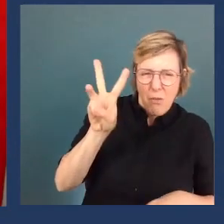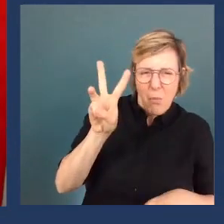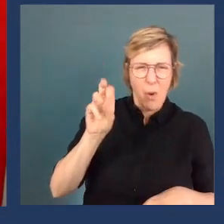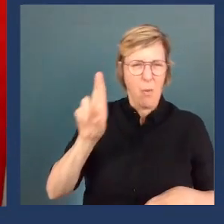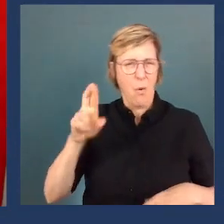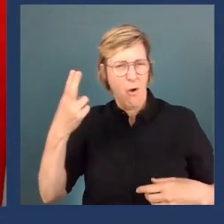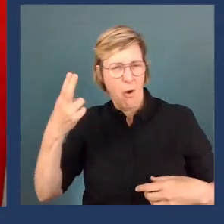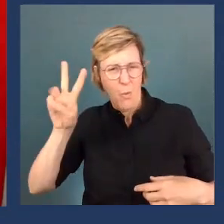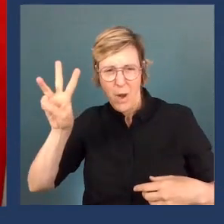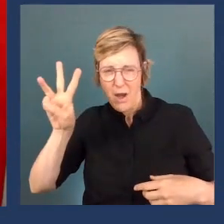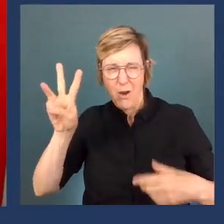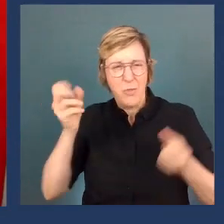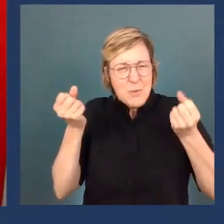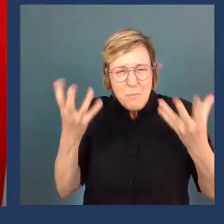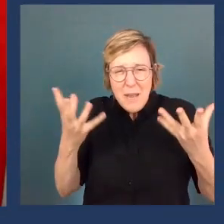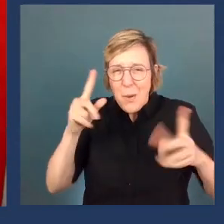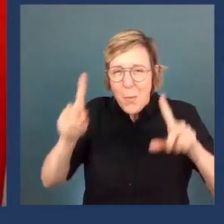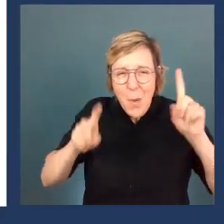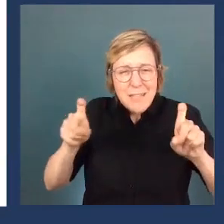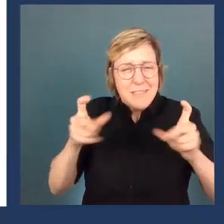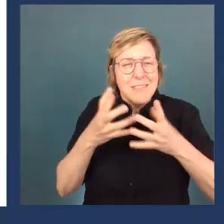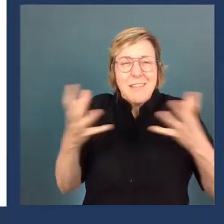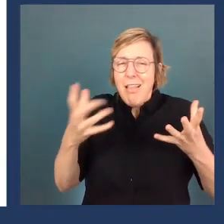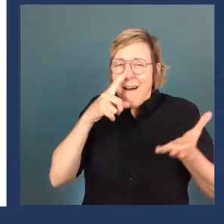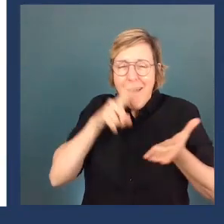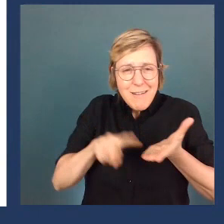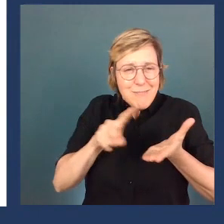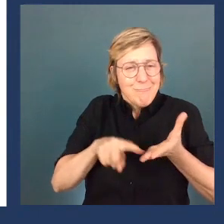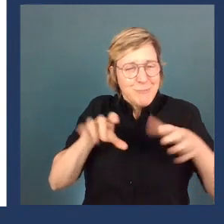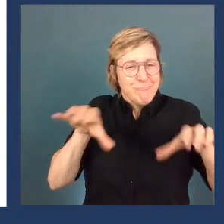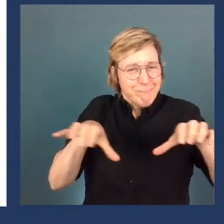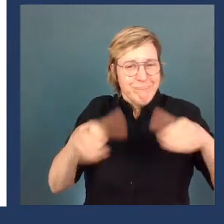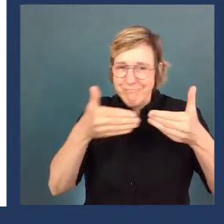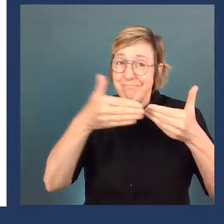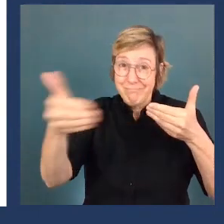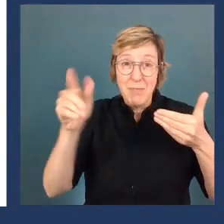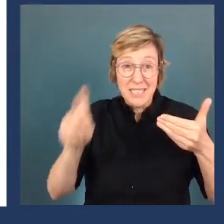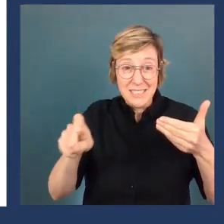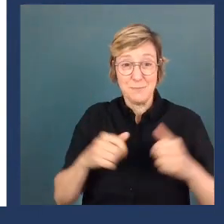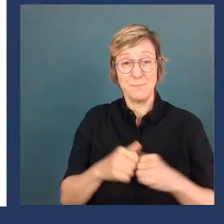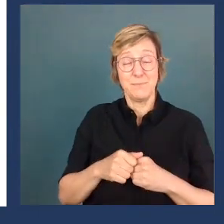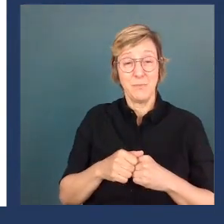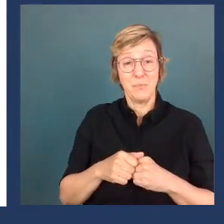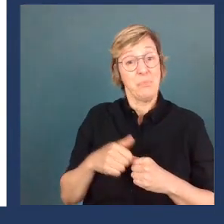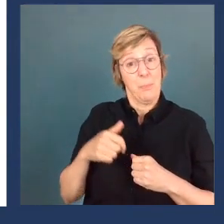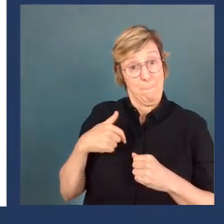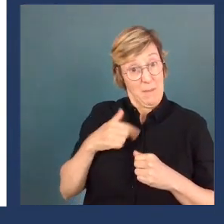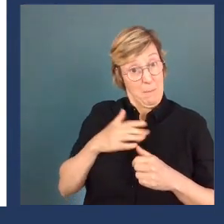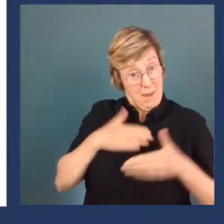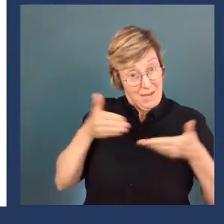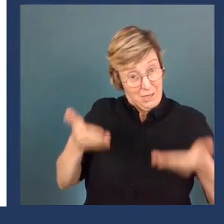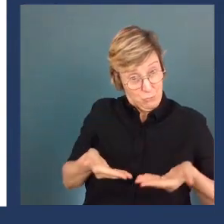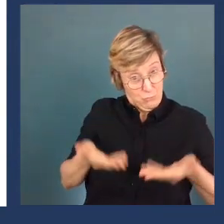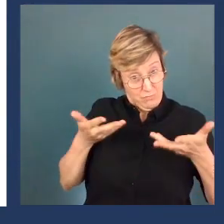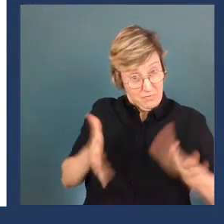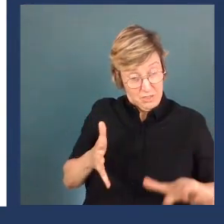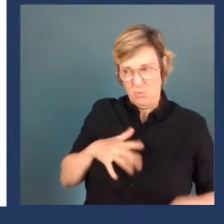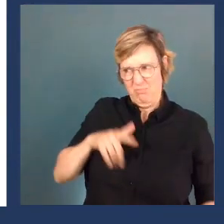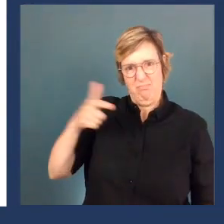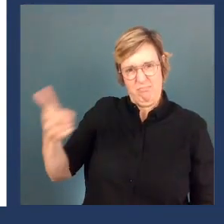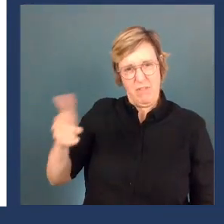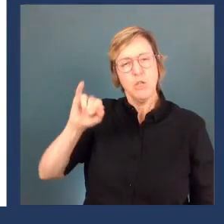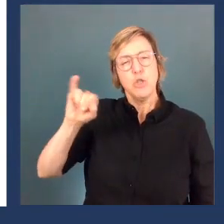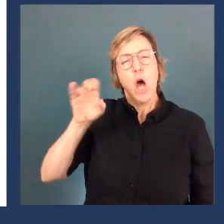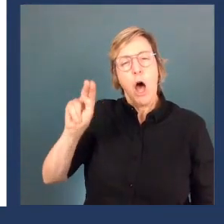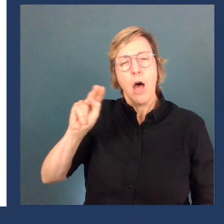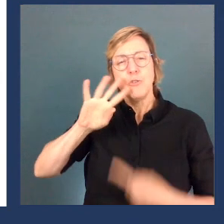done, lots of questions still to answer. After this intro, John is going to discuss the latest in eye tracking research. We'll give you